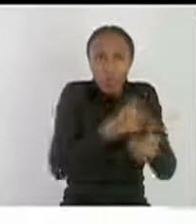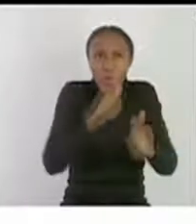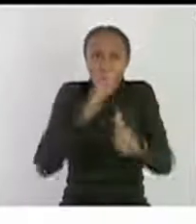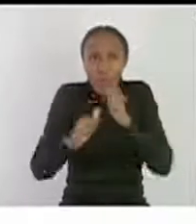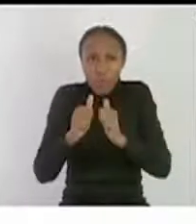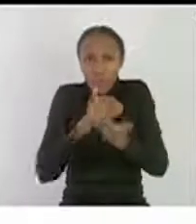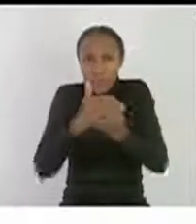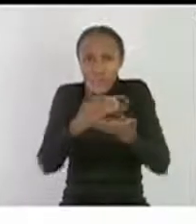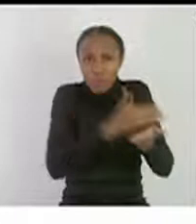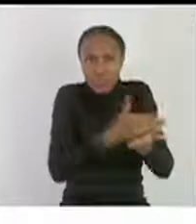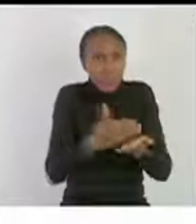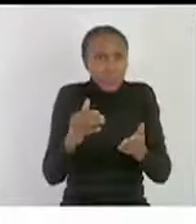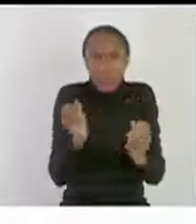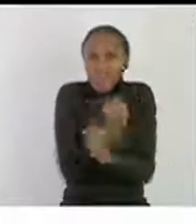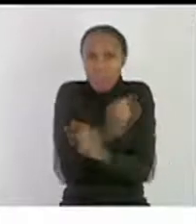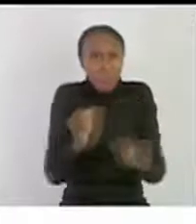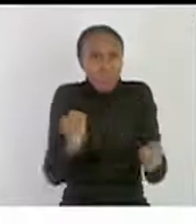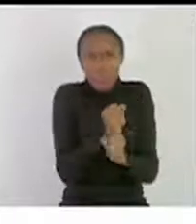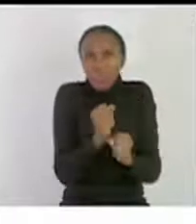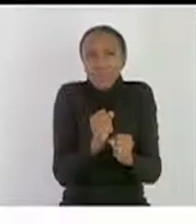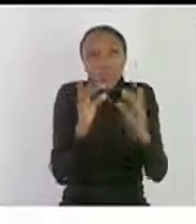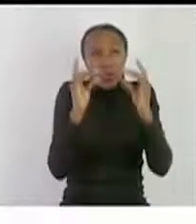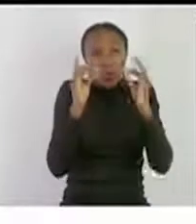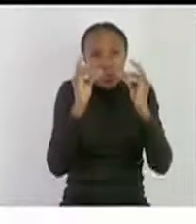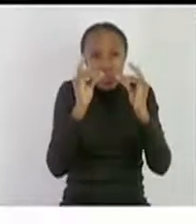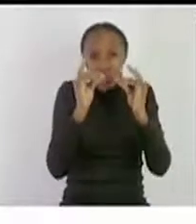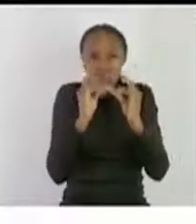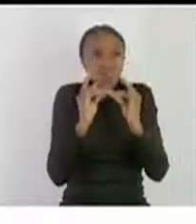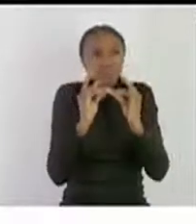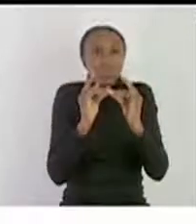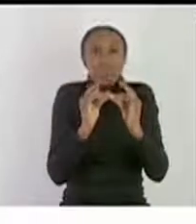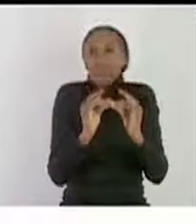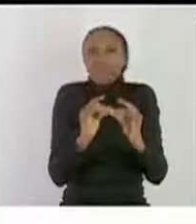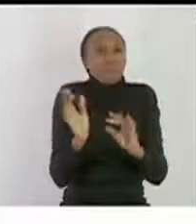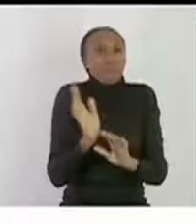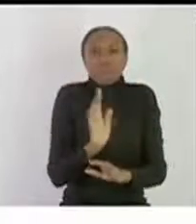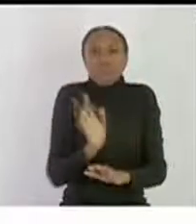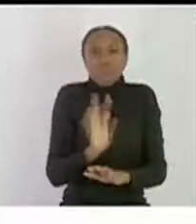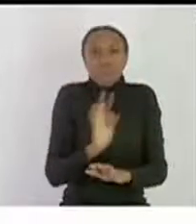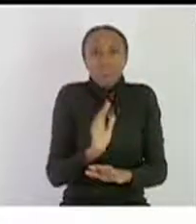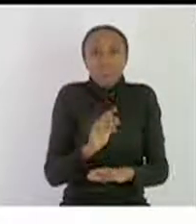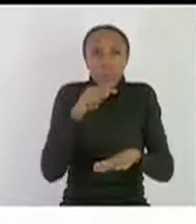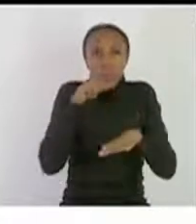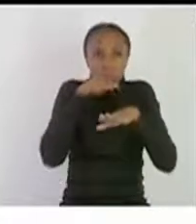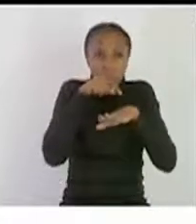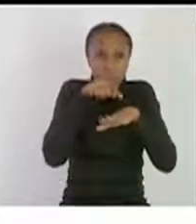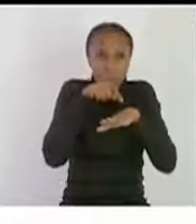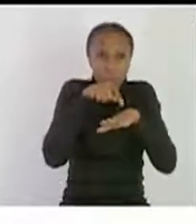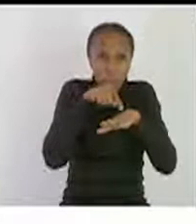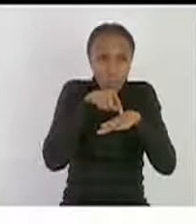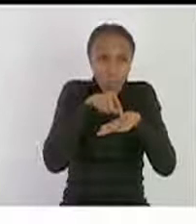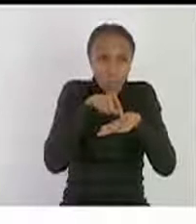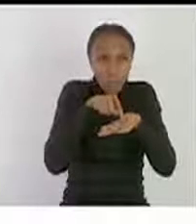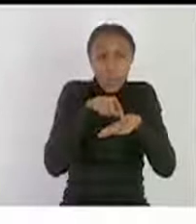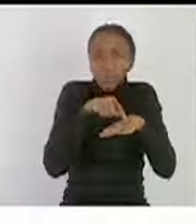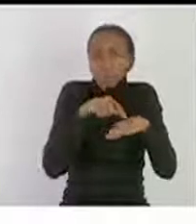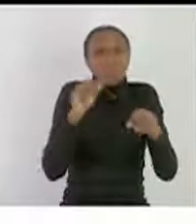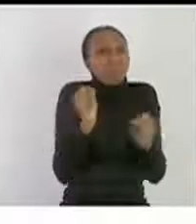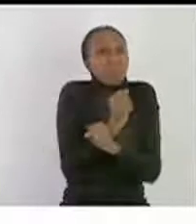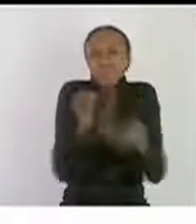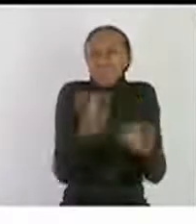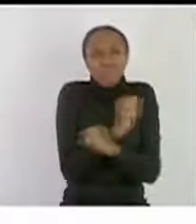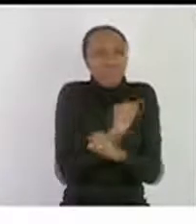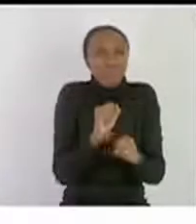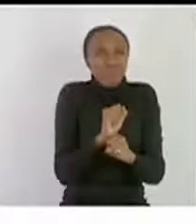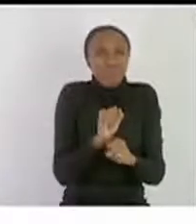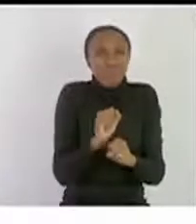get HIV through kissing. You cannot get HIV through insect bites, for example, mosquitoes or